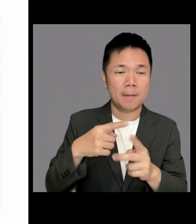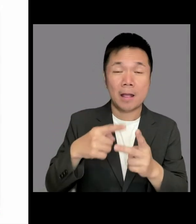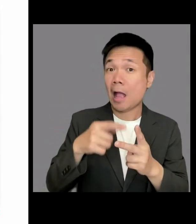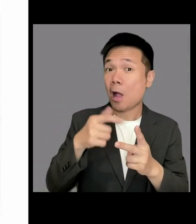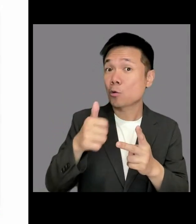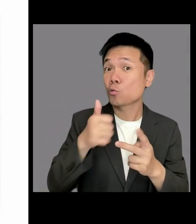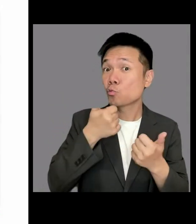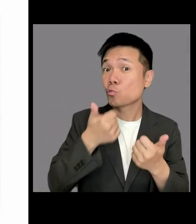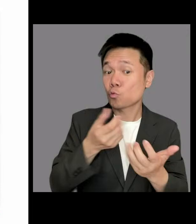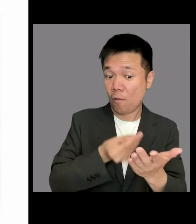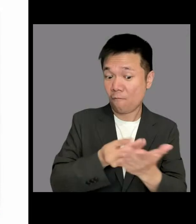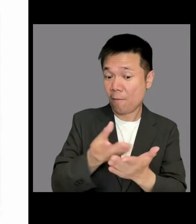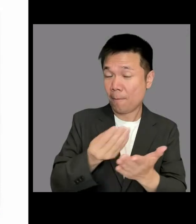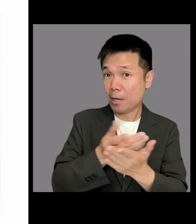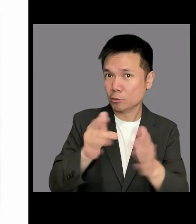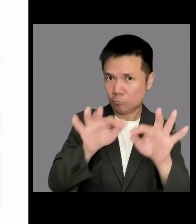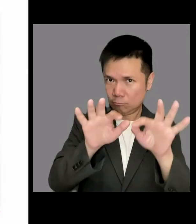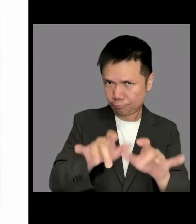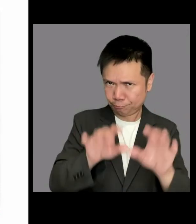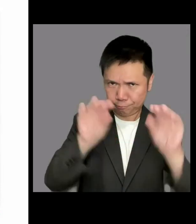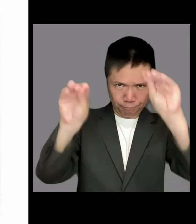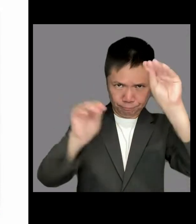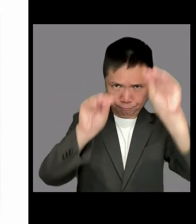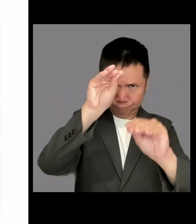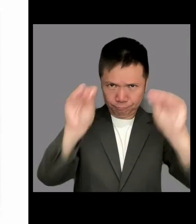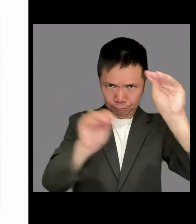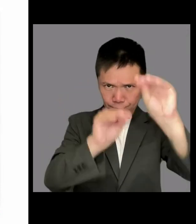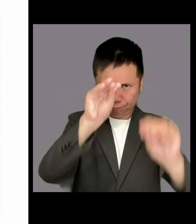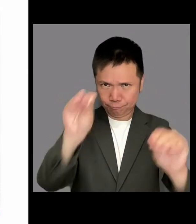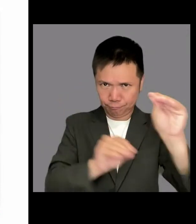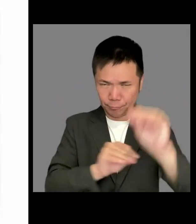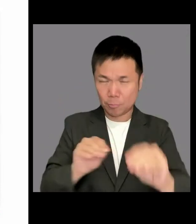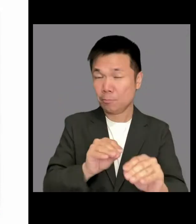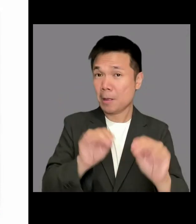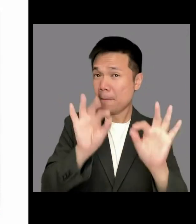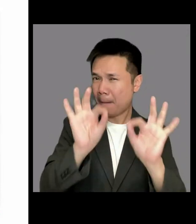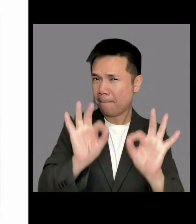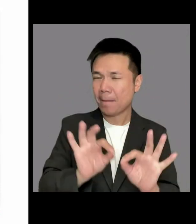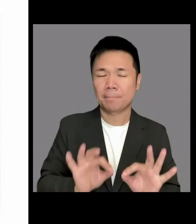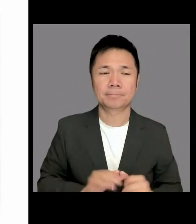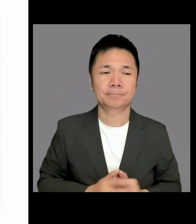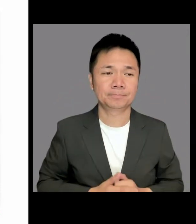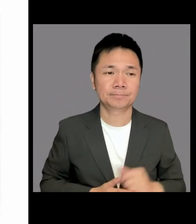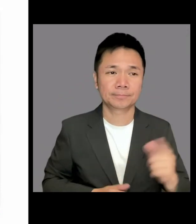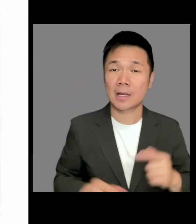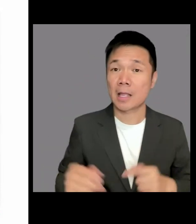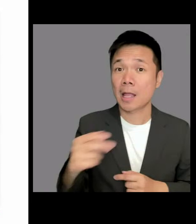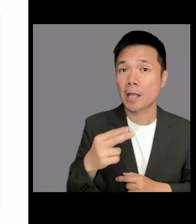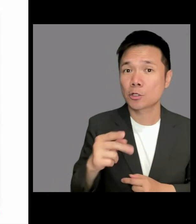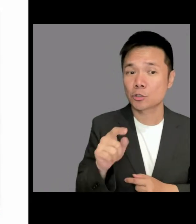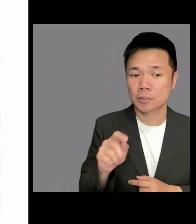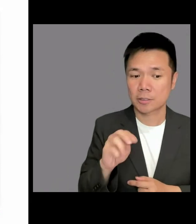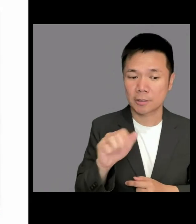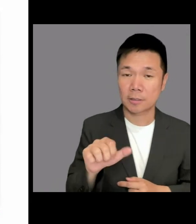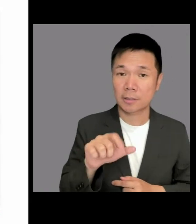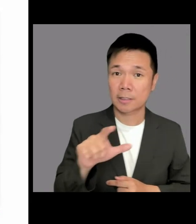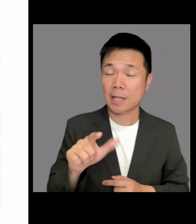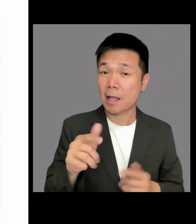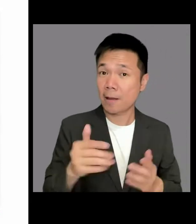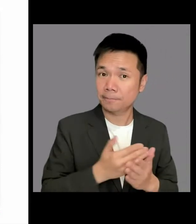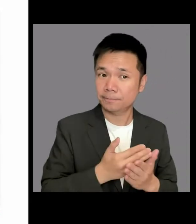content. So with each element within HTML, there's allowed and prohibited content. So those rules,